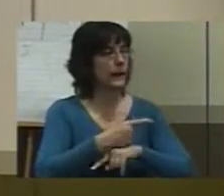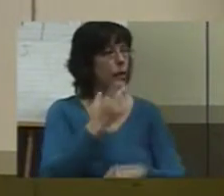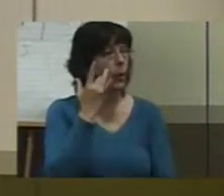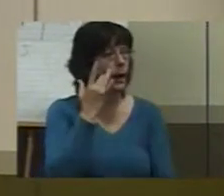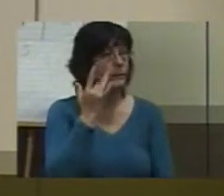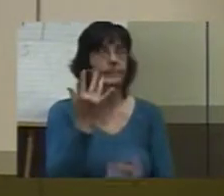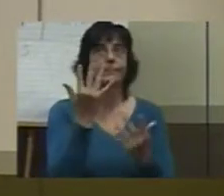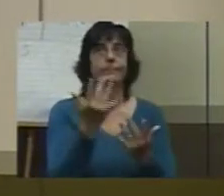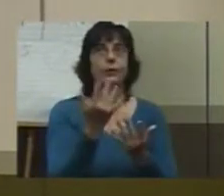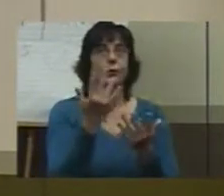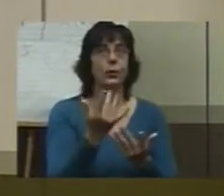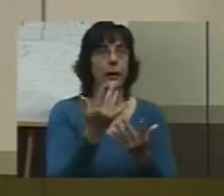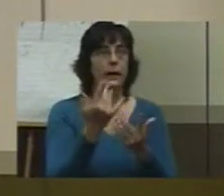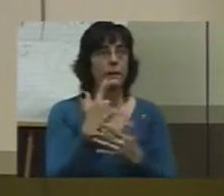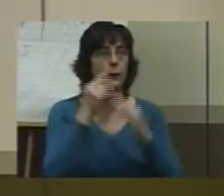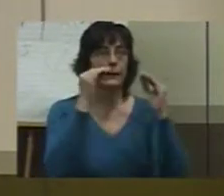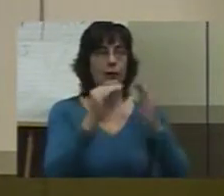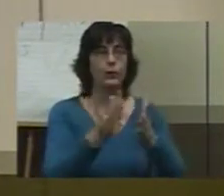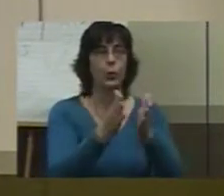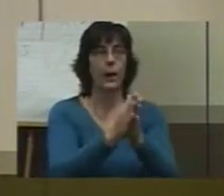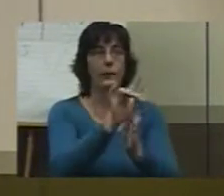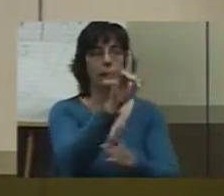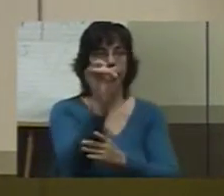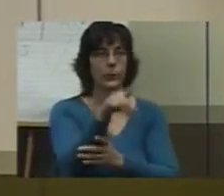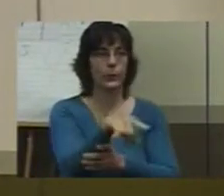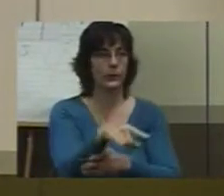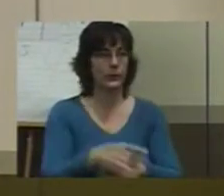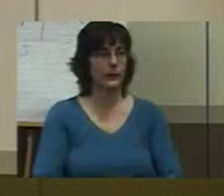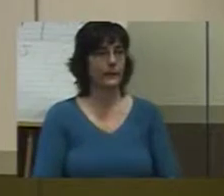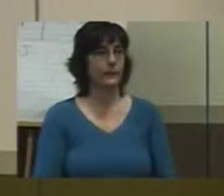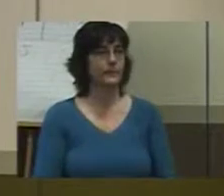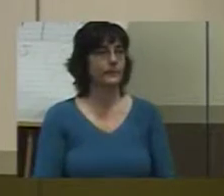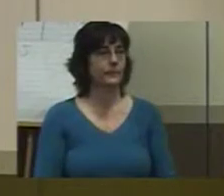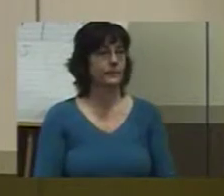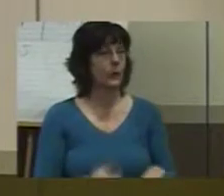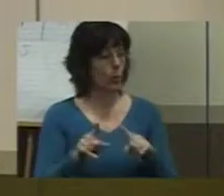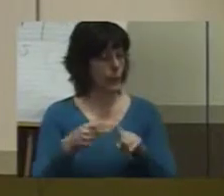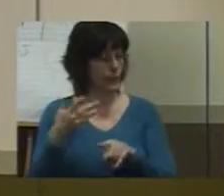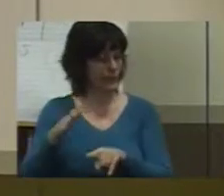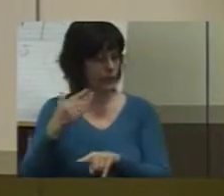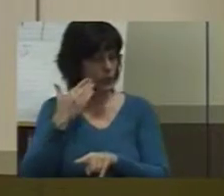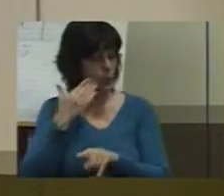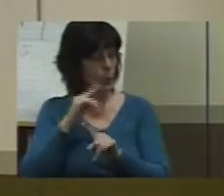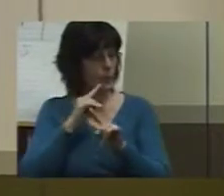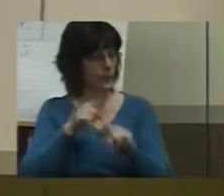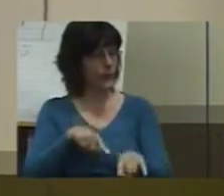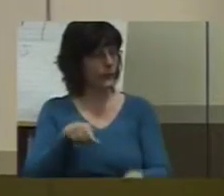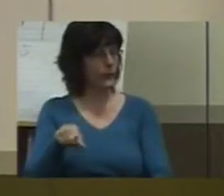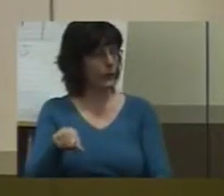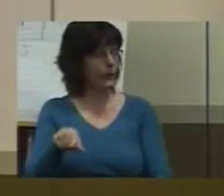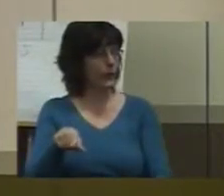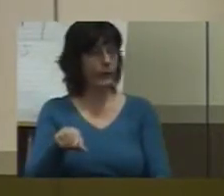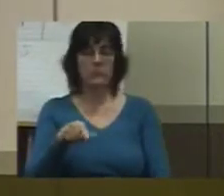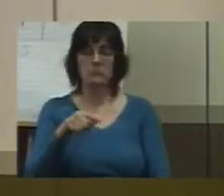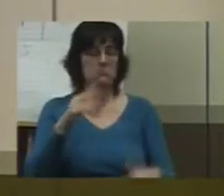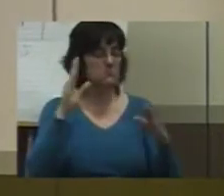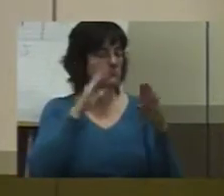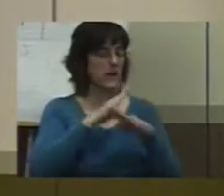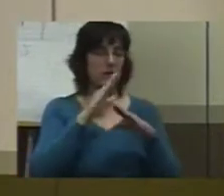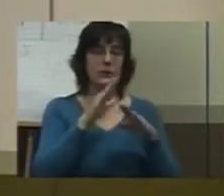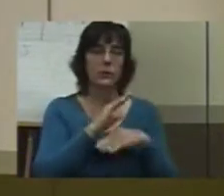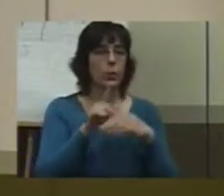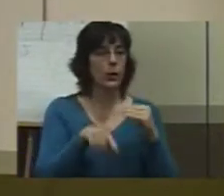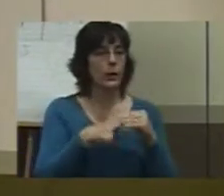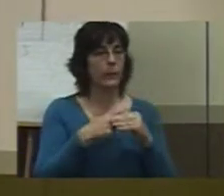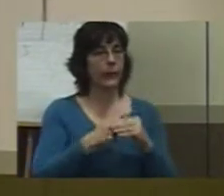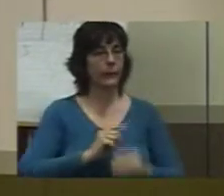because they're waiting for the teacher to ask that question. Once they know the answer to the question, they don't have to worry